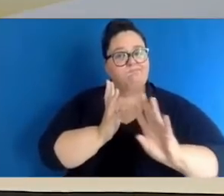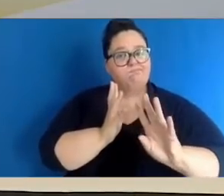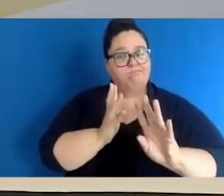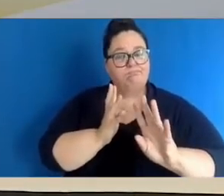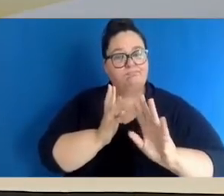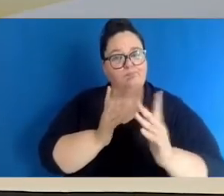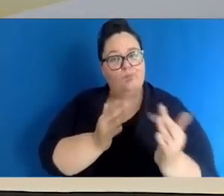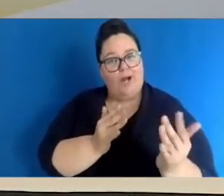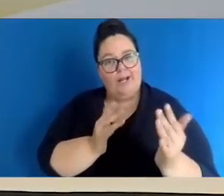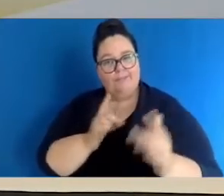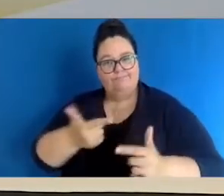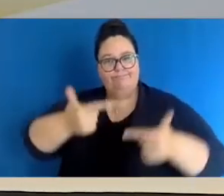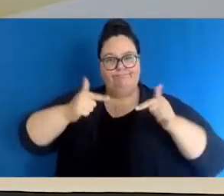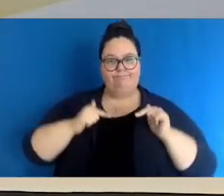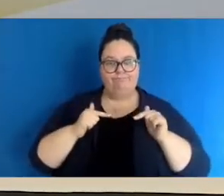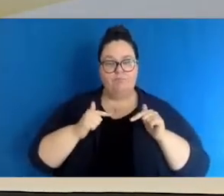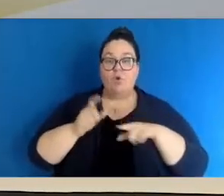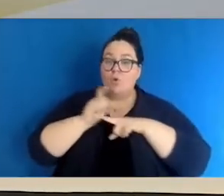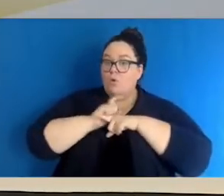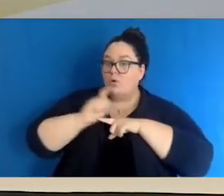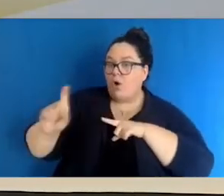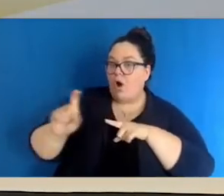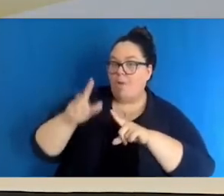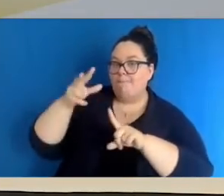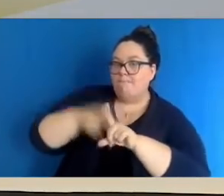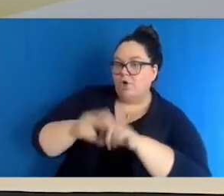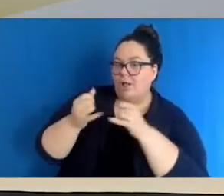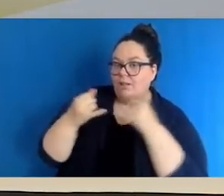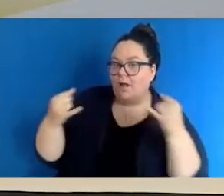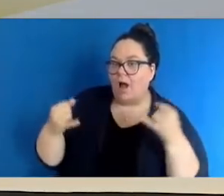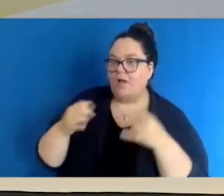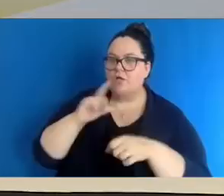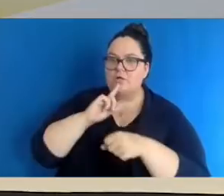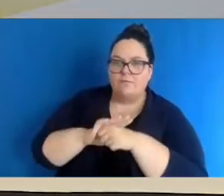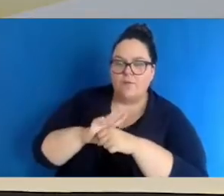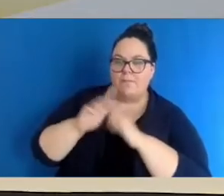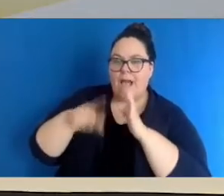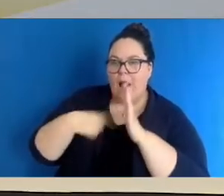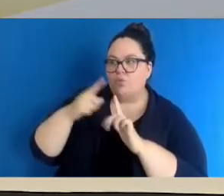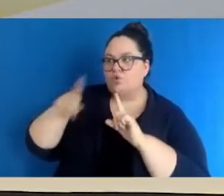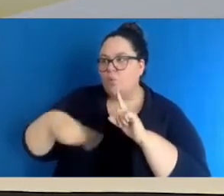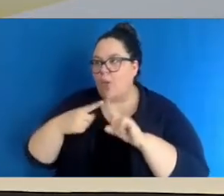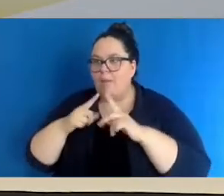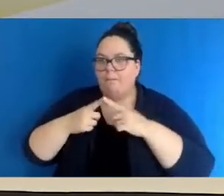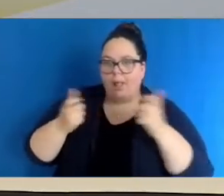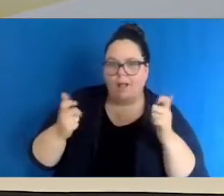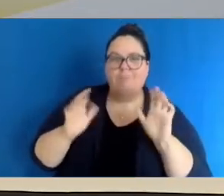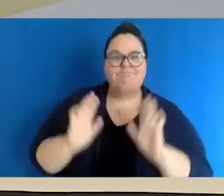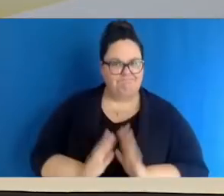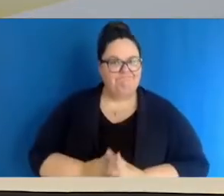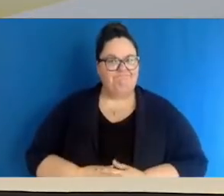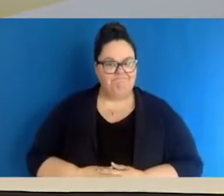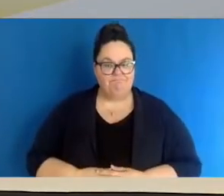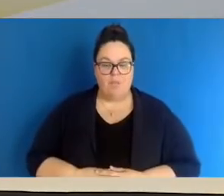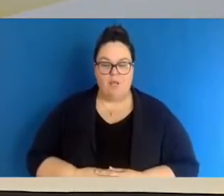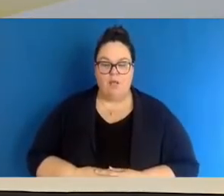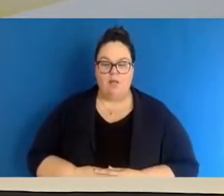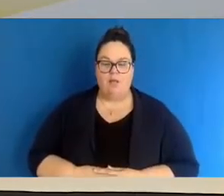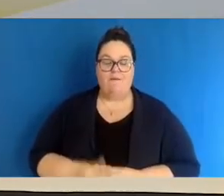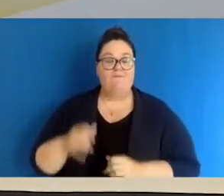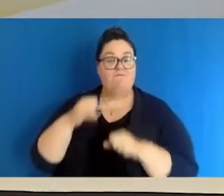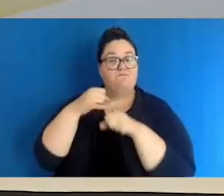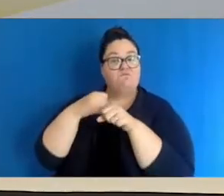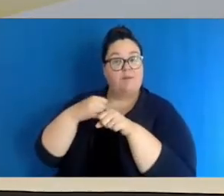website or call the booking line to confirm location and hours of operation before dropping in. Participating pharmacies